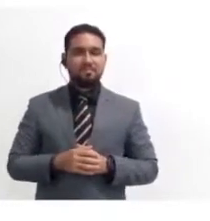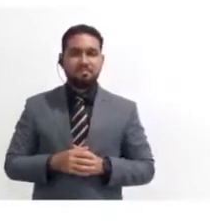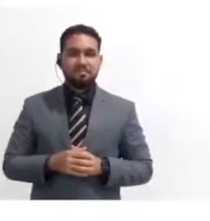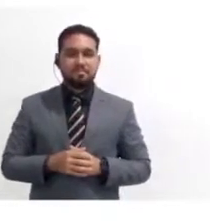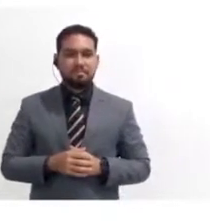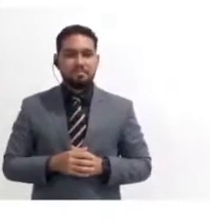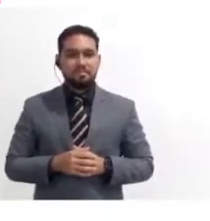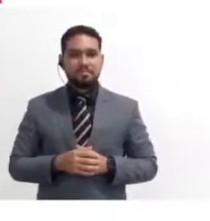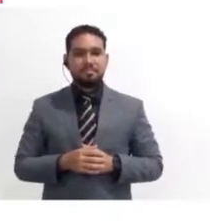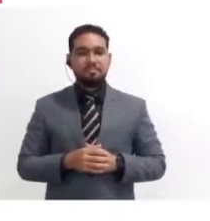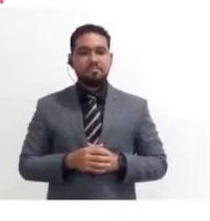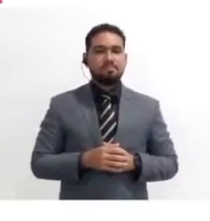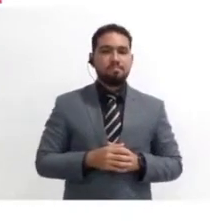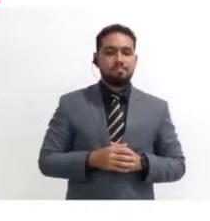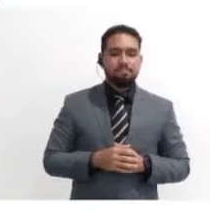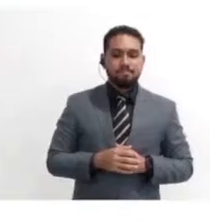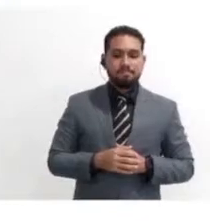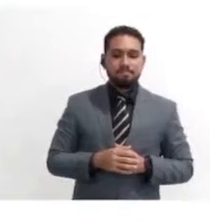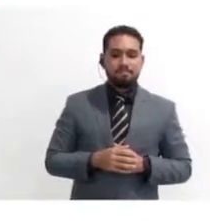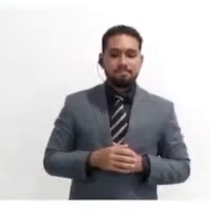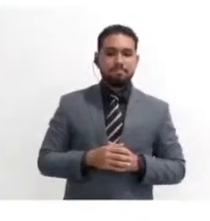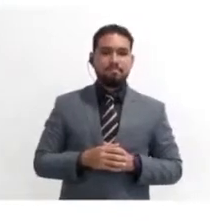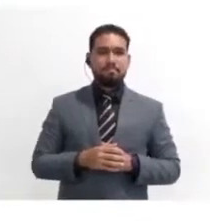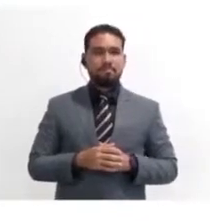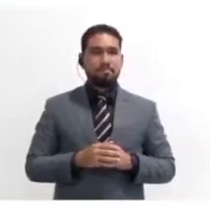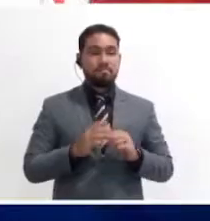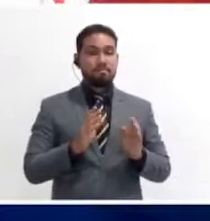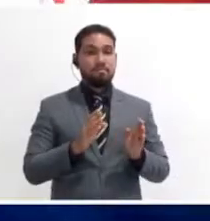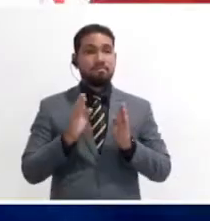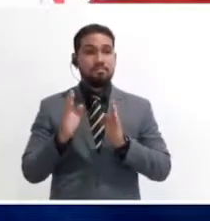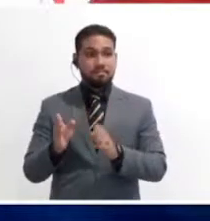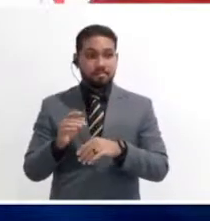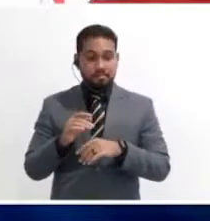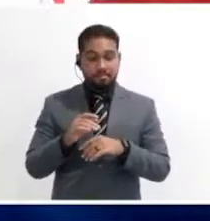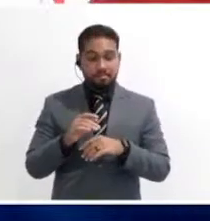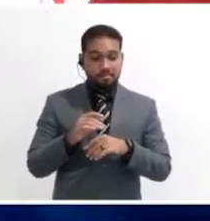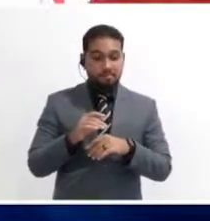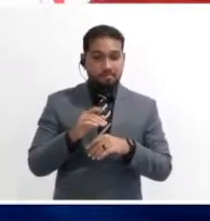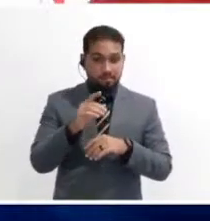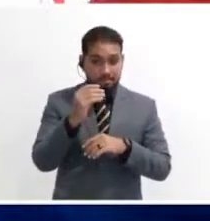There are non-lead frame packages, also wire bonded packages.